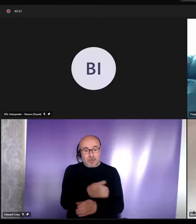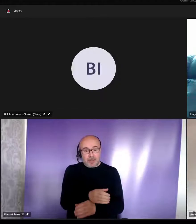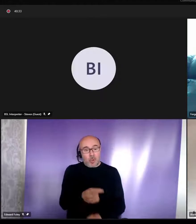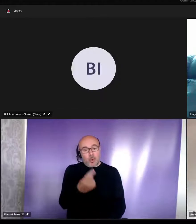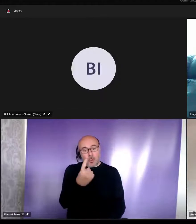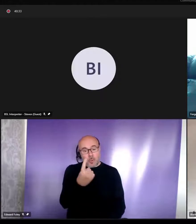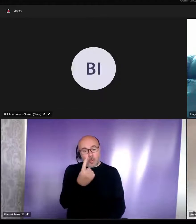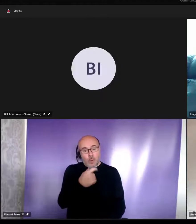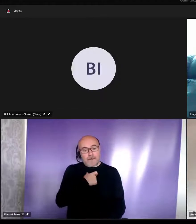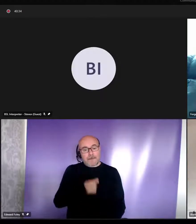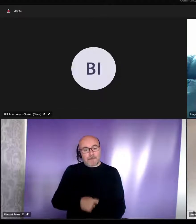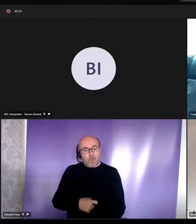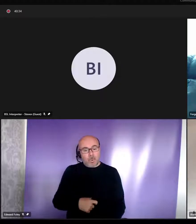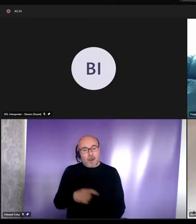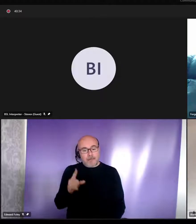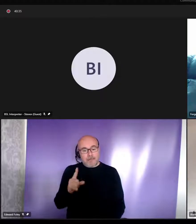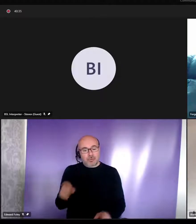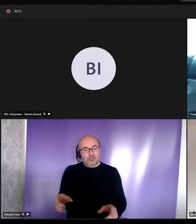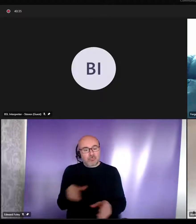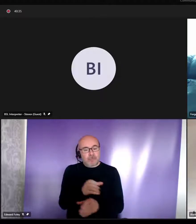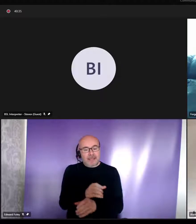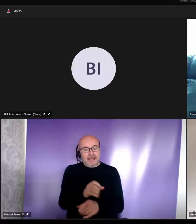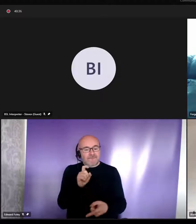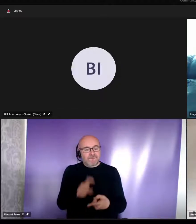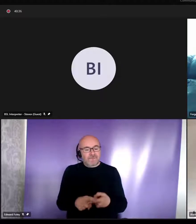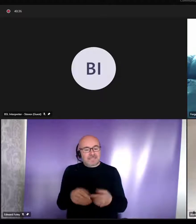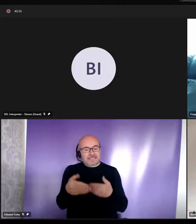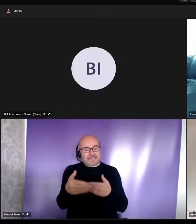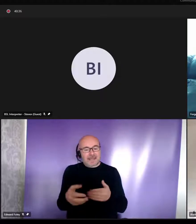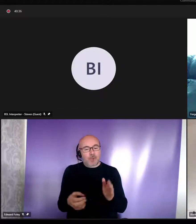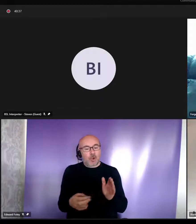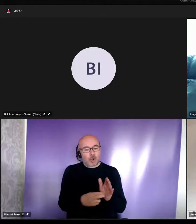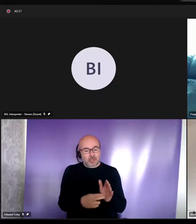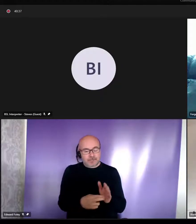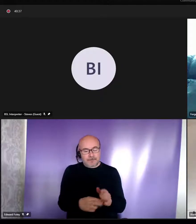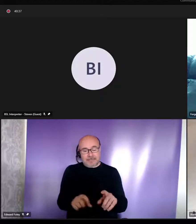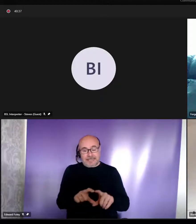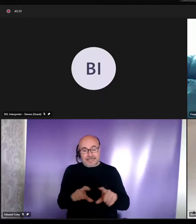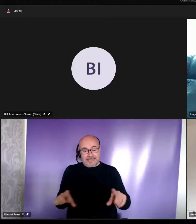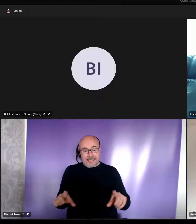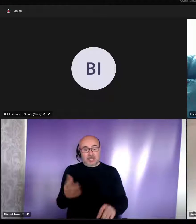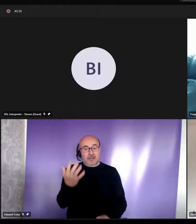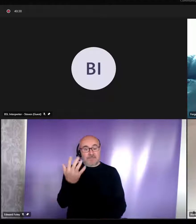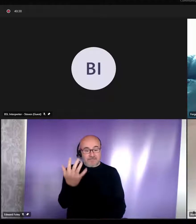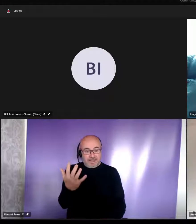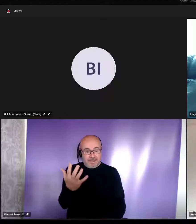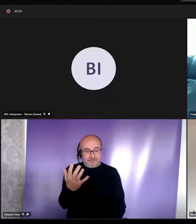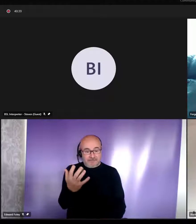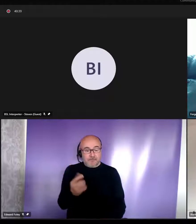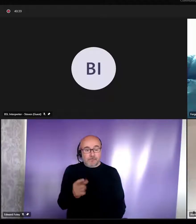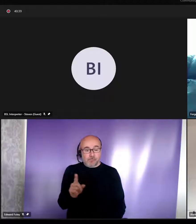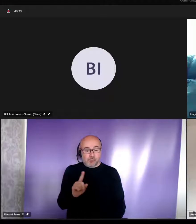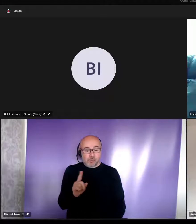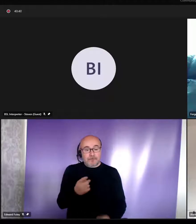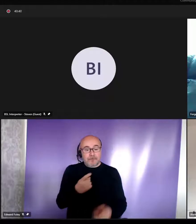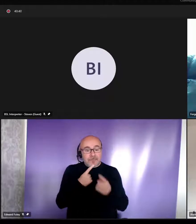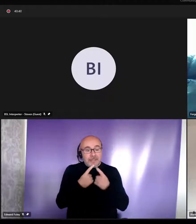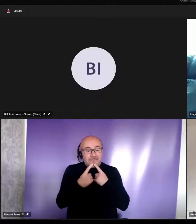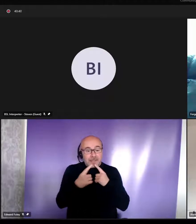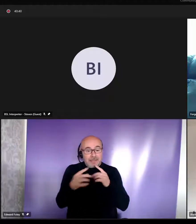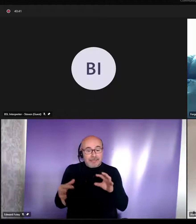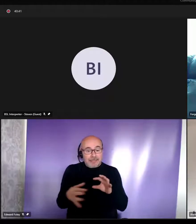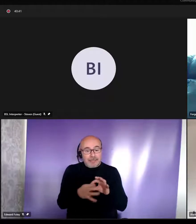filled on a fixed term contract basis. Section 5 shows the information relating to staffing